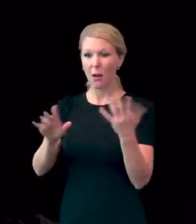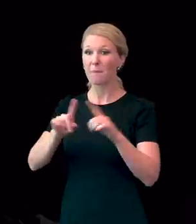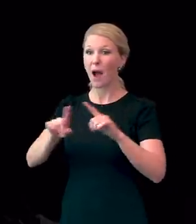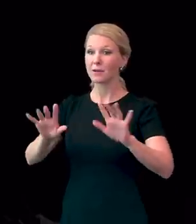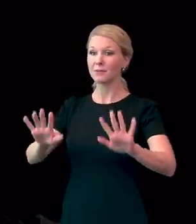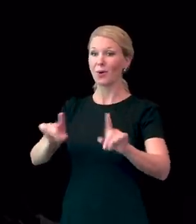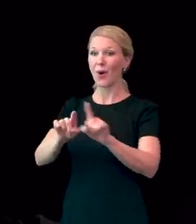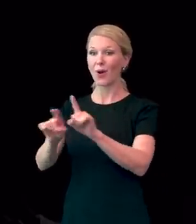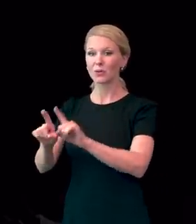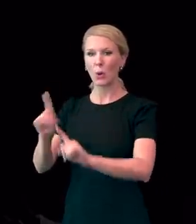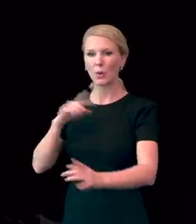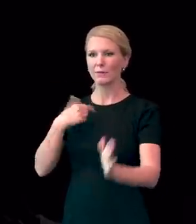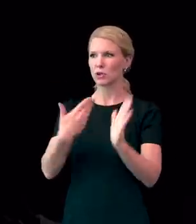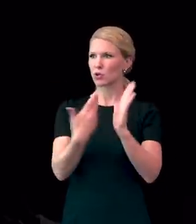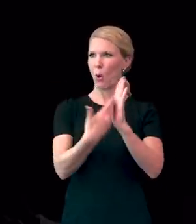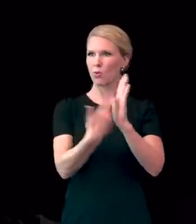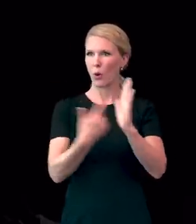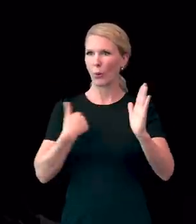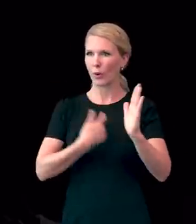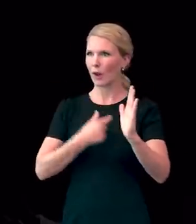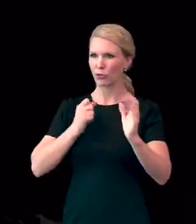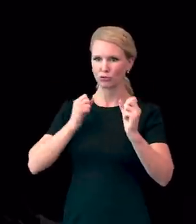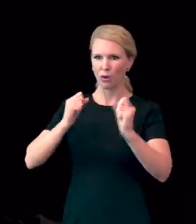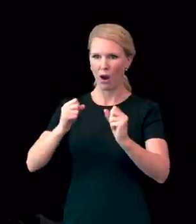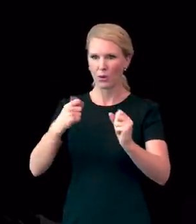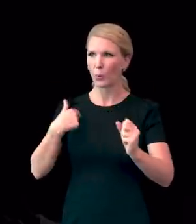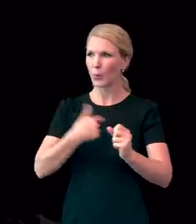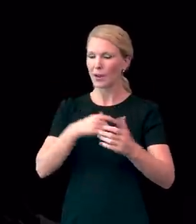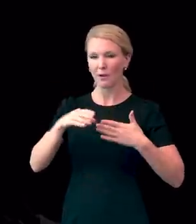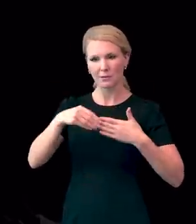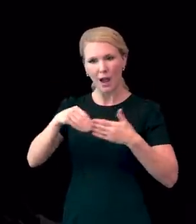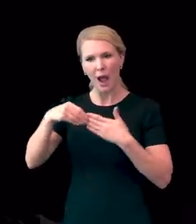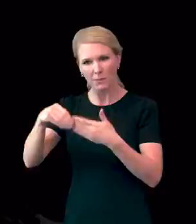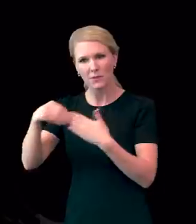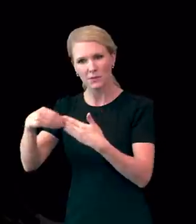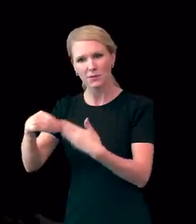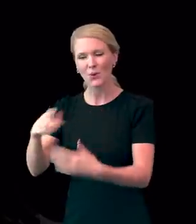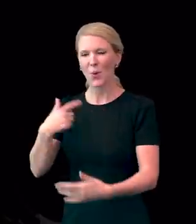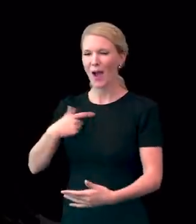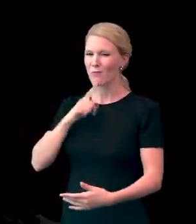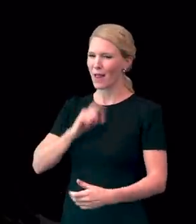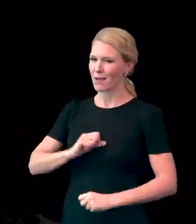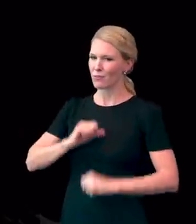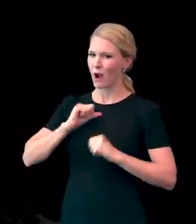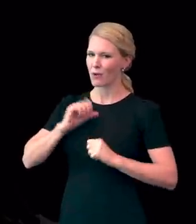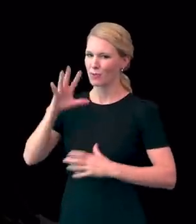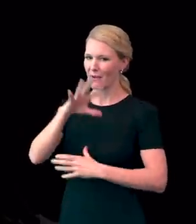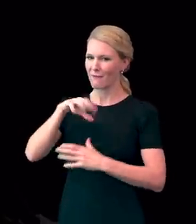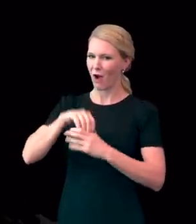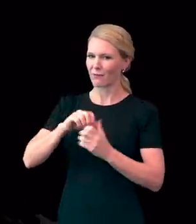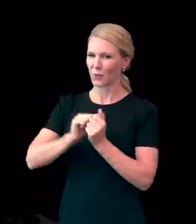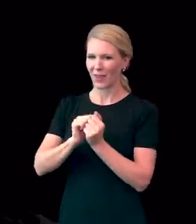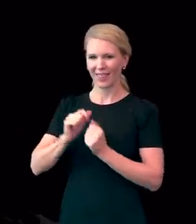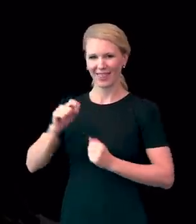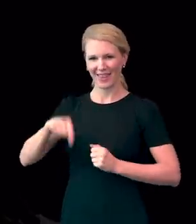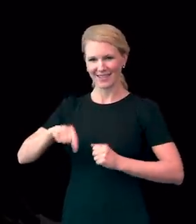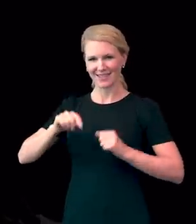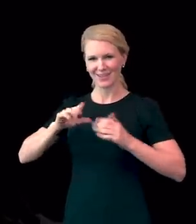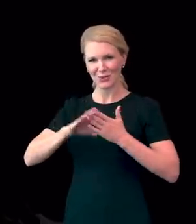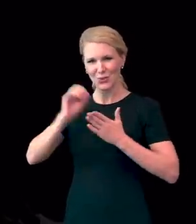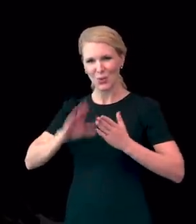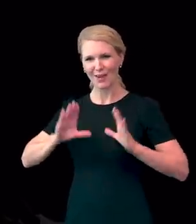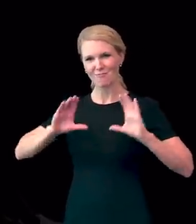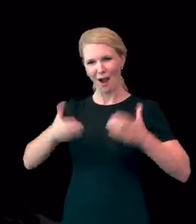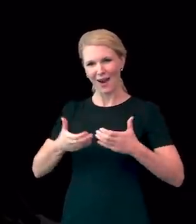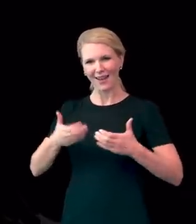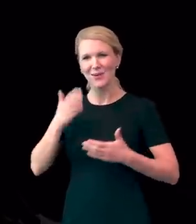how strong and adaptable we truly are. I am honored and proud to be a part of such a resilient student body. I have seen student